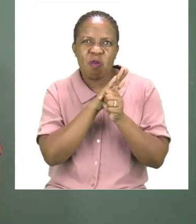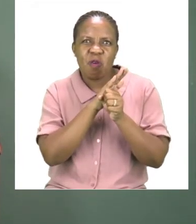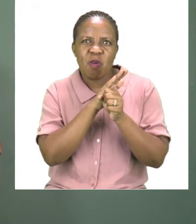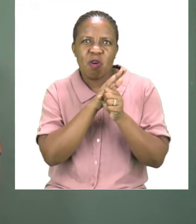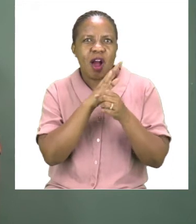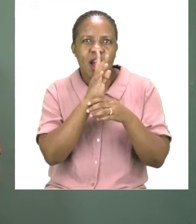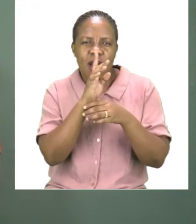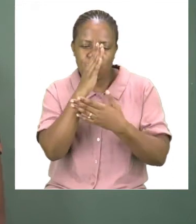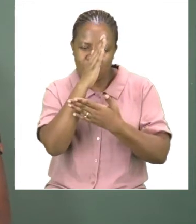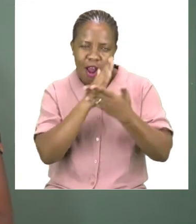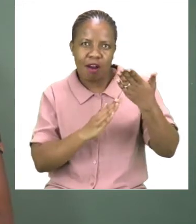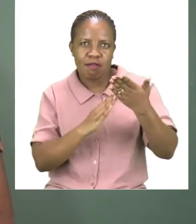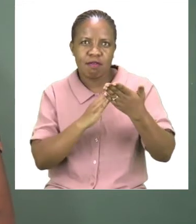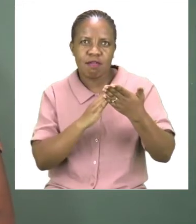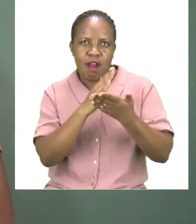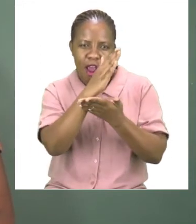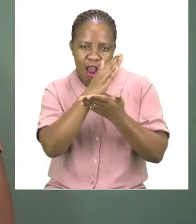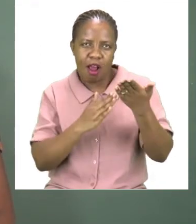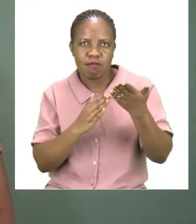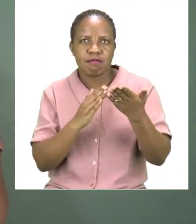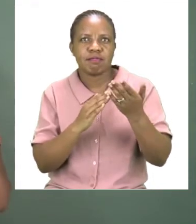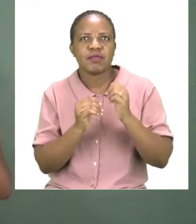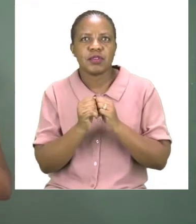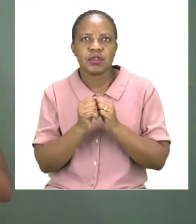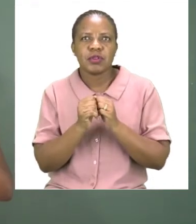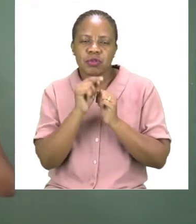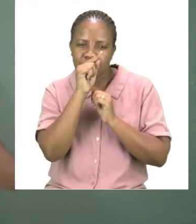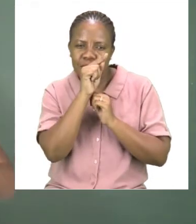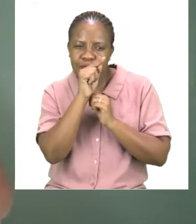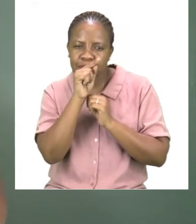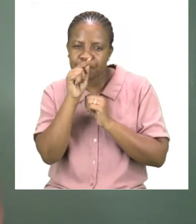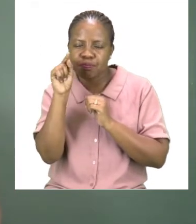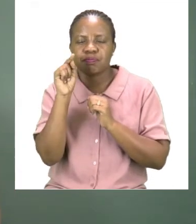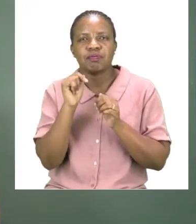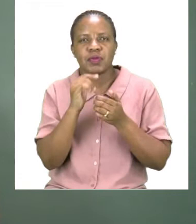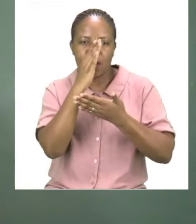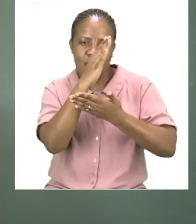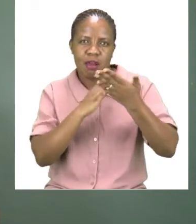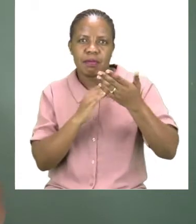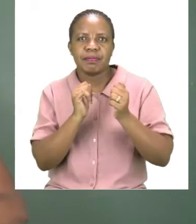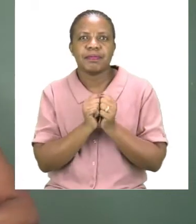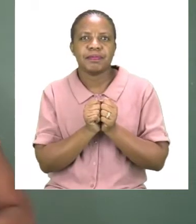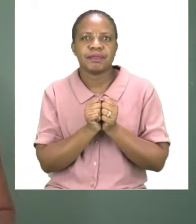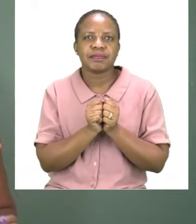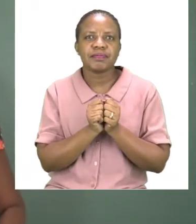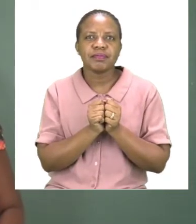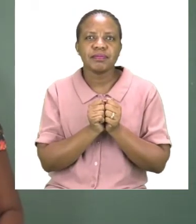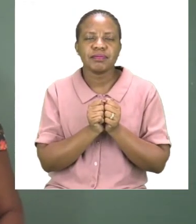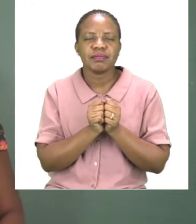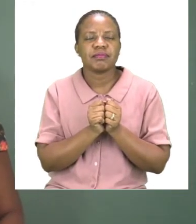middle of the bottle. The next line that they want you to draw is